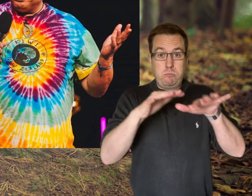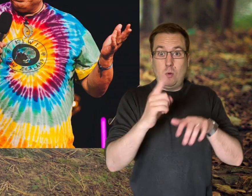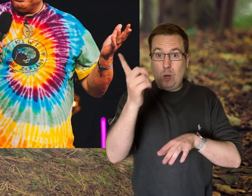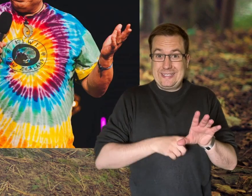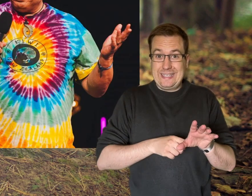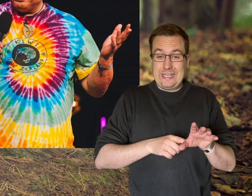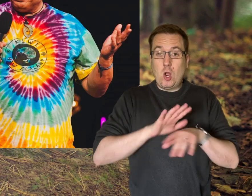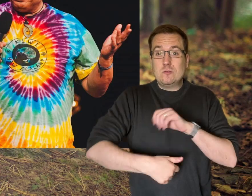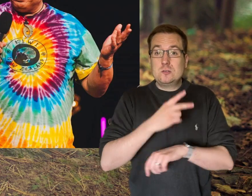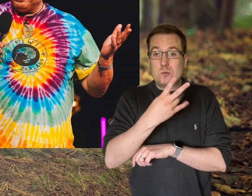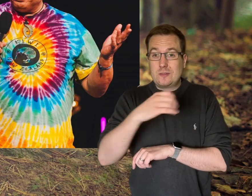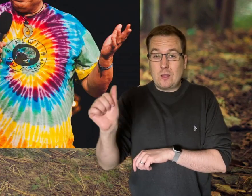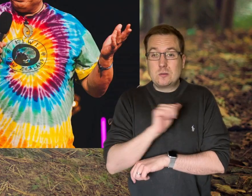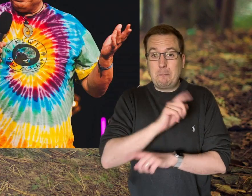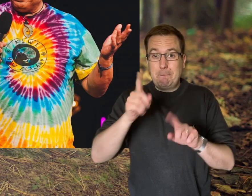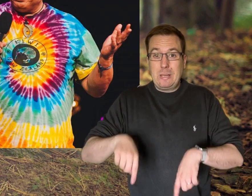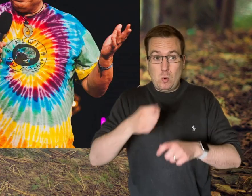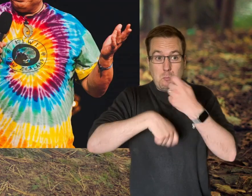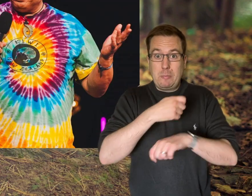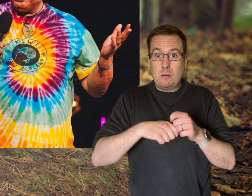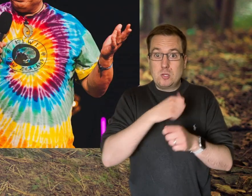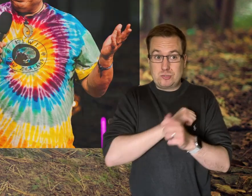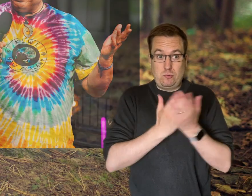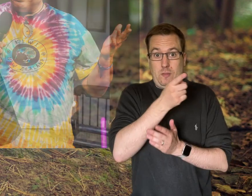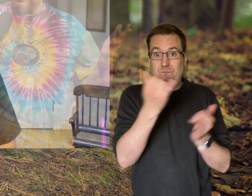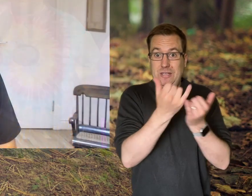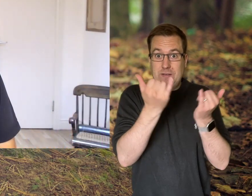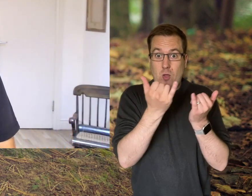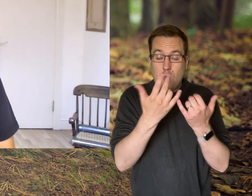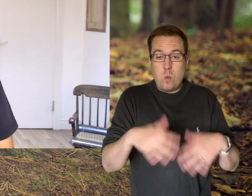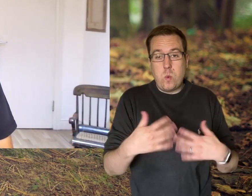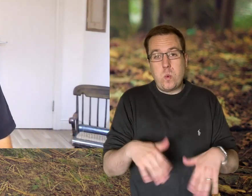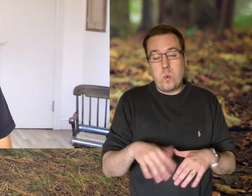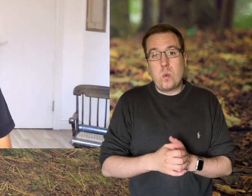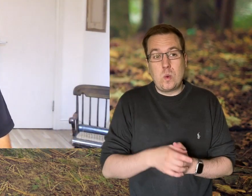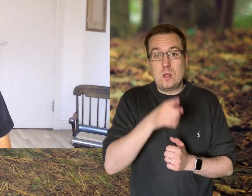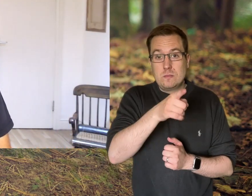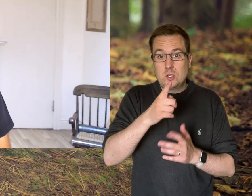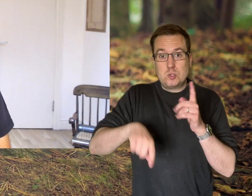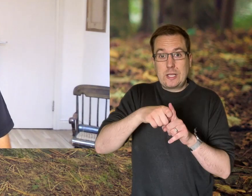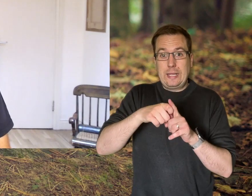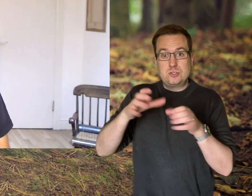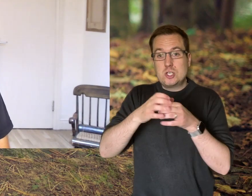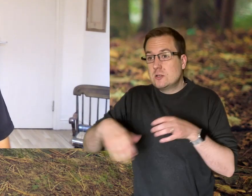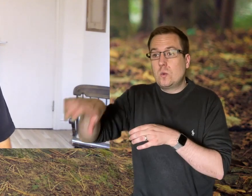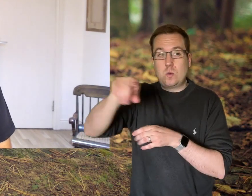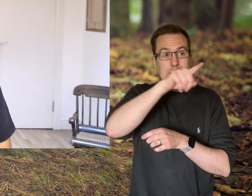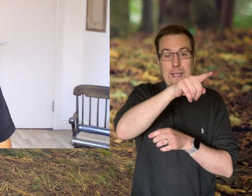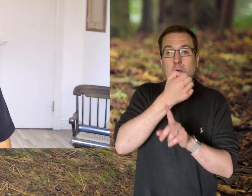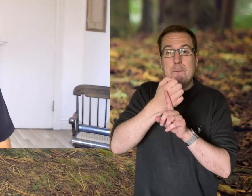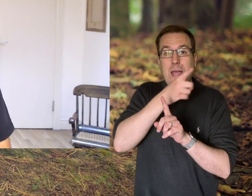had on the church in the UK cannot be underestimated. When I think of some of my other heroes, Mother